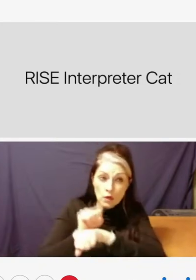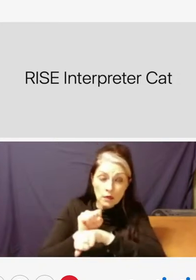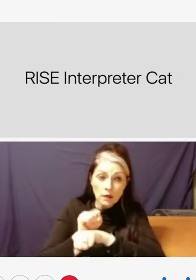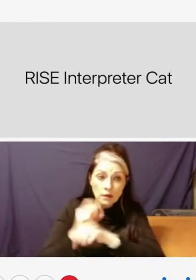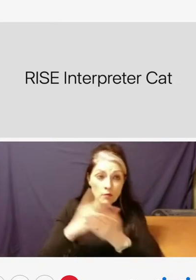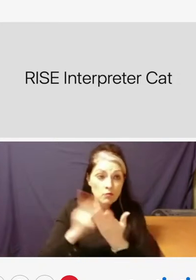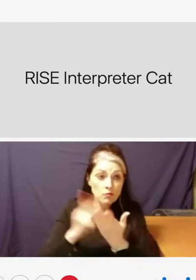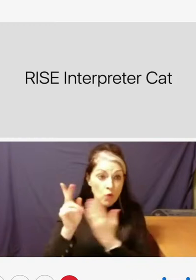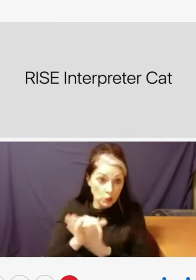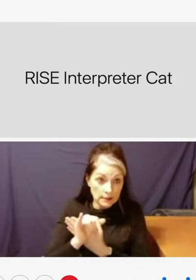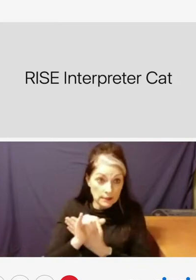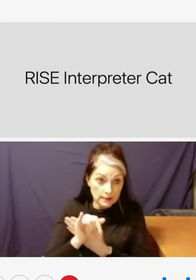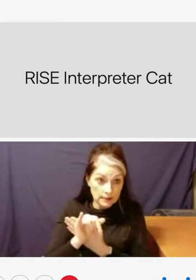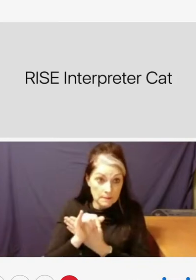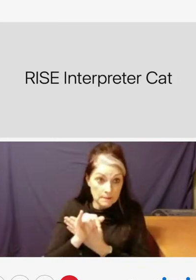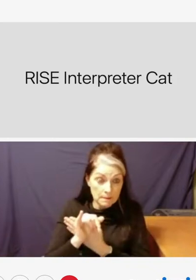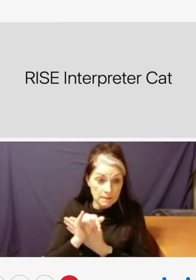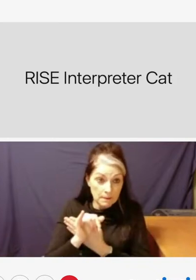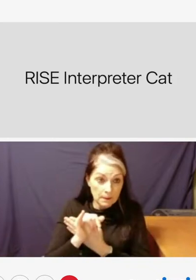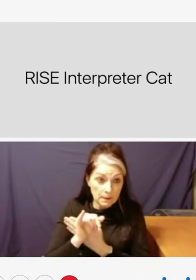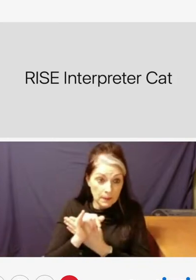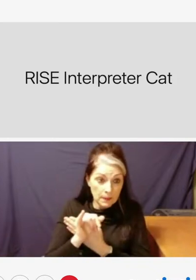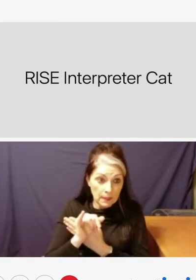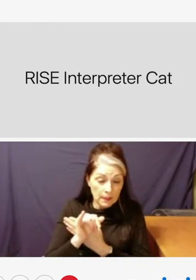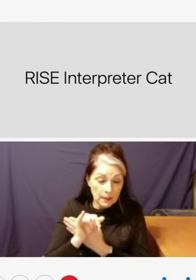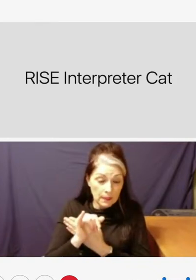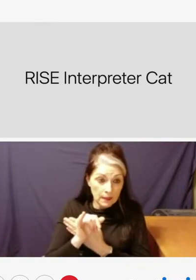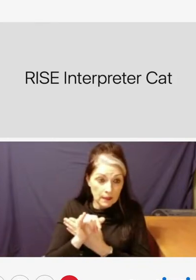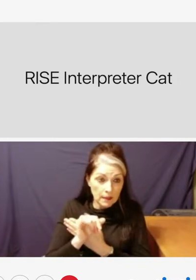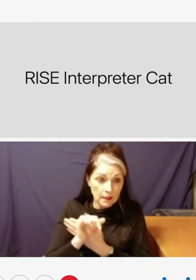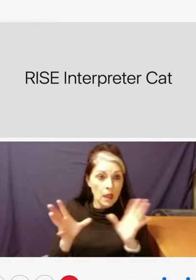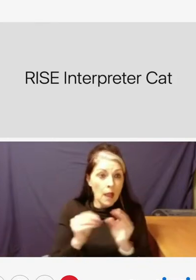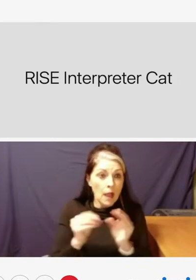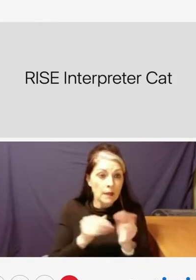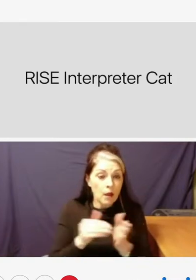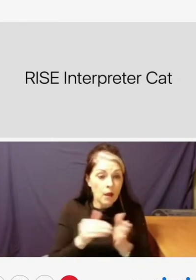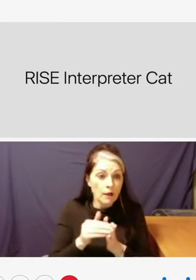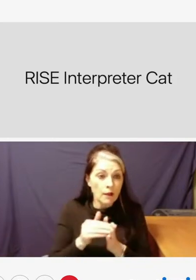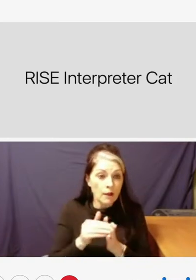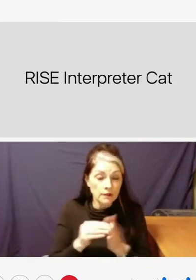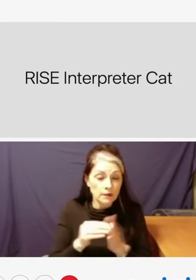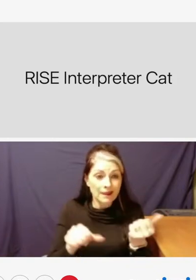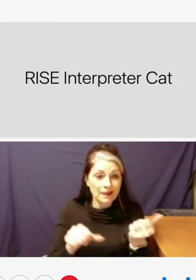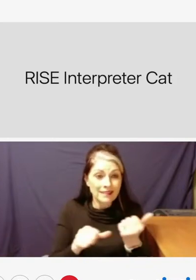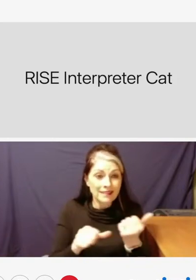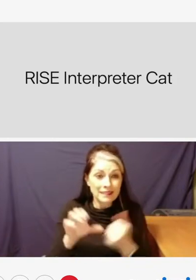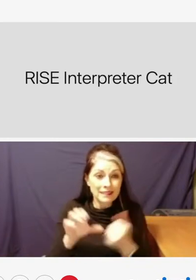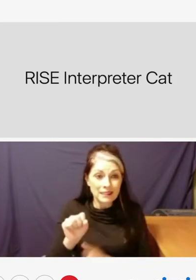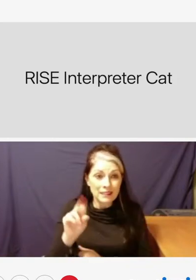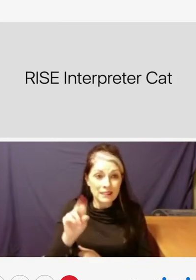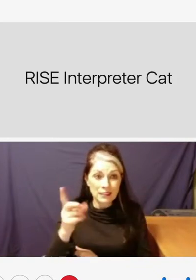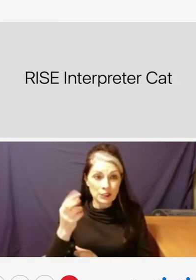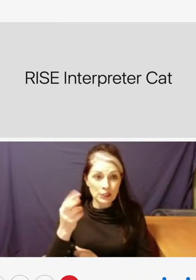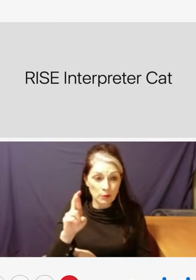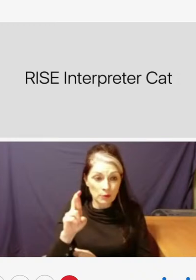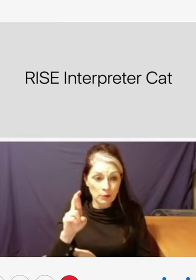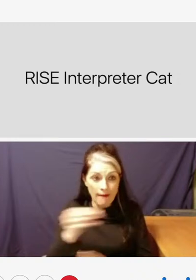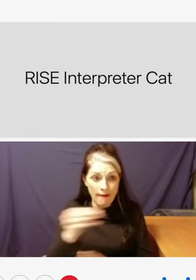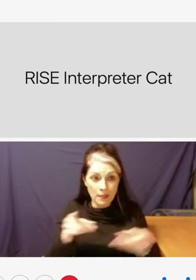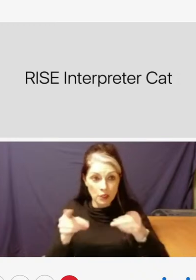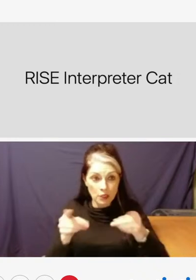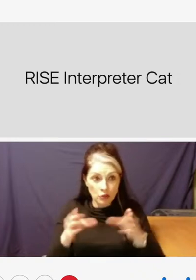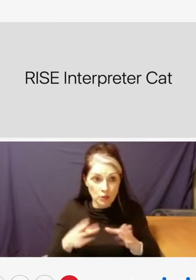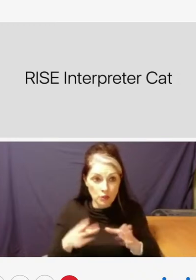projects I meet regularly with assistant superintendent and directors for problem solving but at this